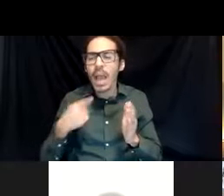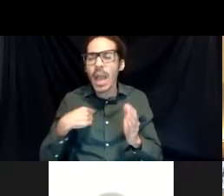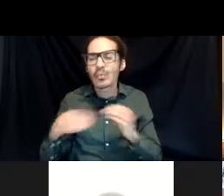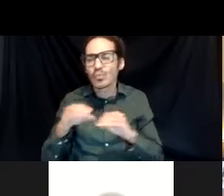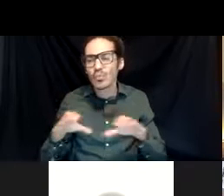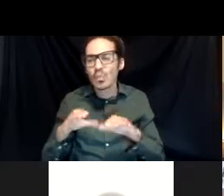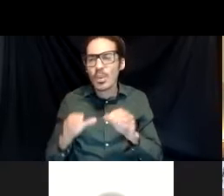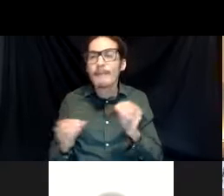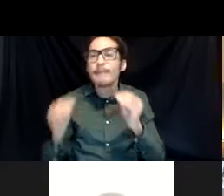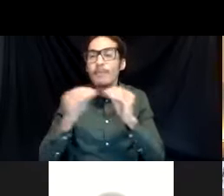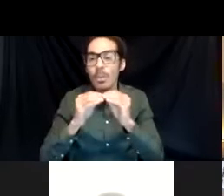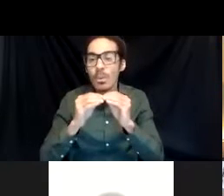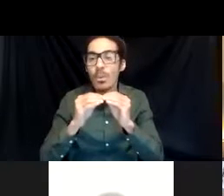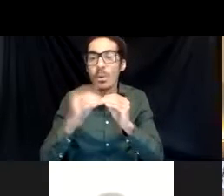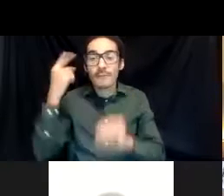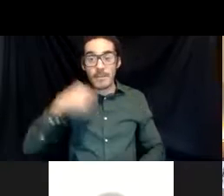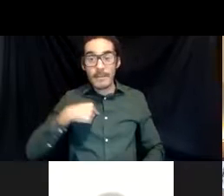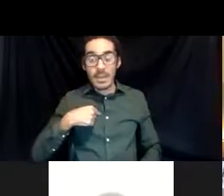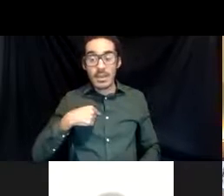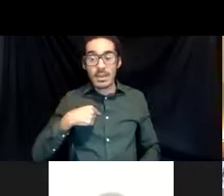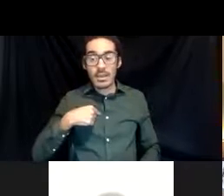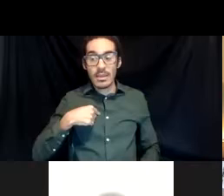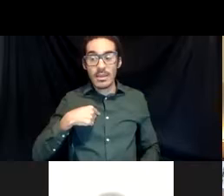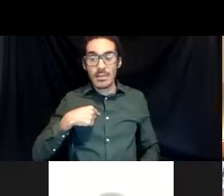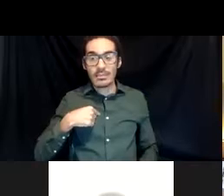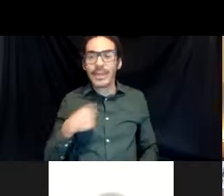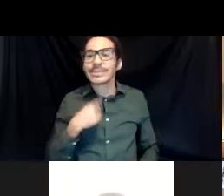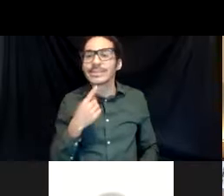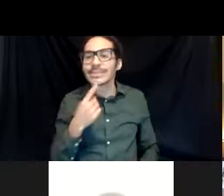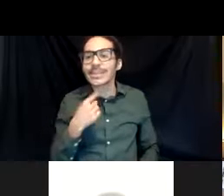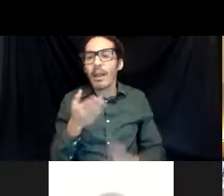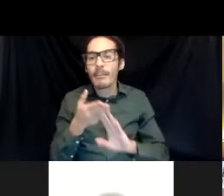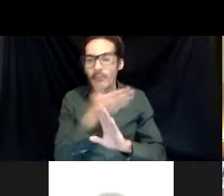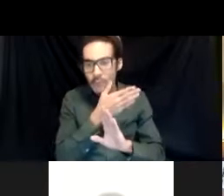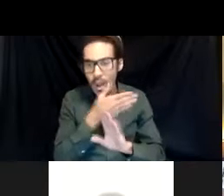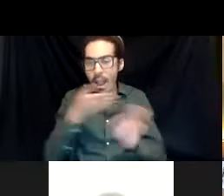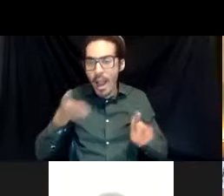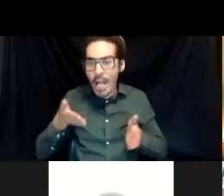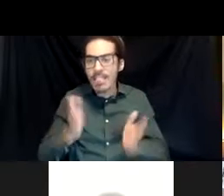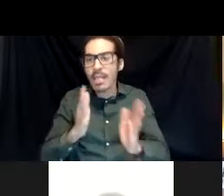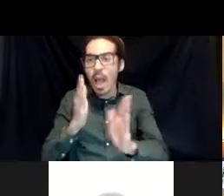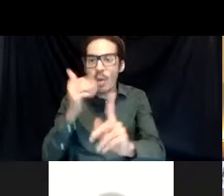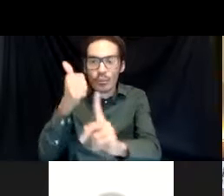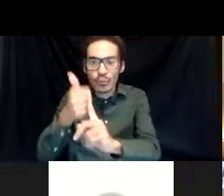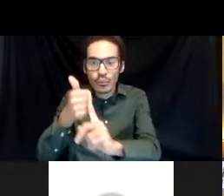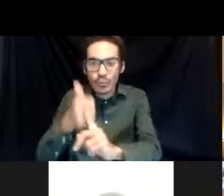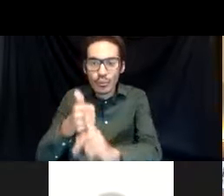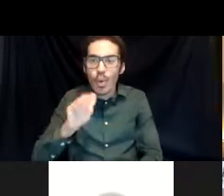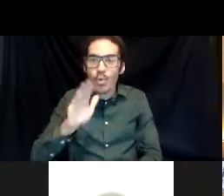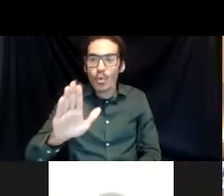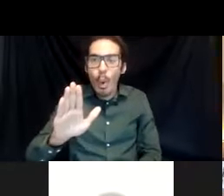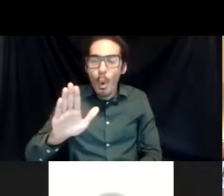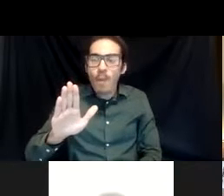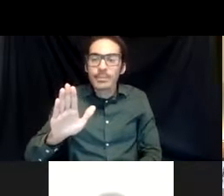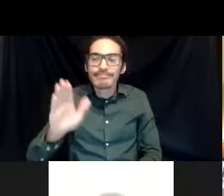it means really willing to, what I kind of said earlier, to allow yourself, you know, your little version of what